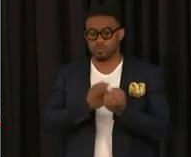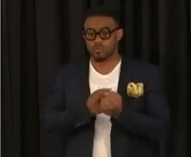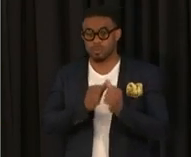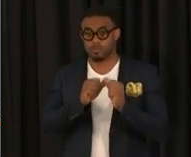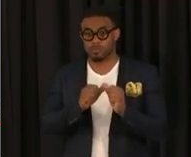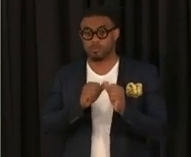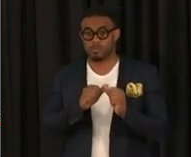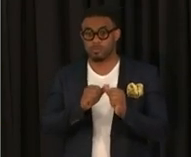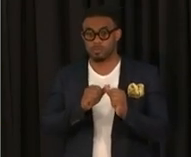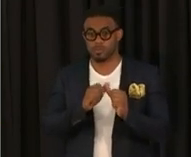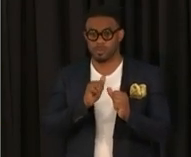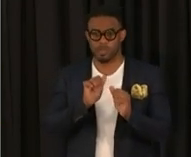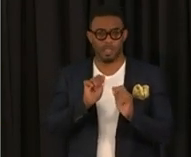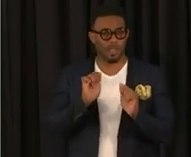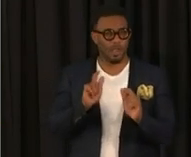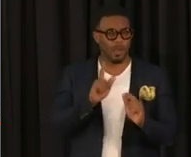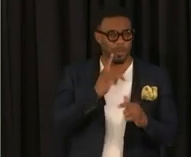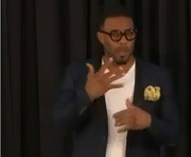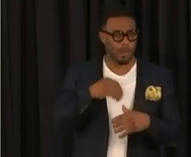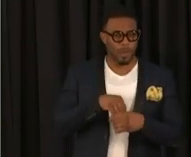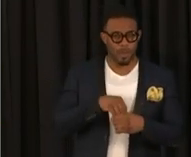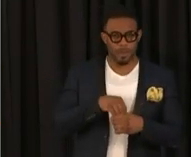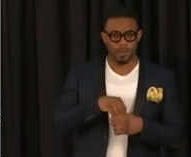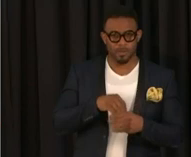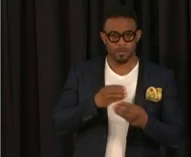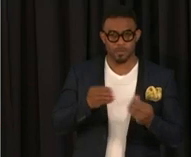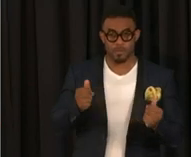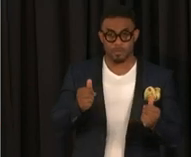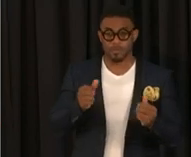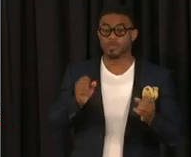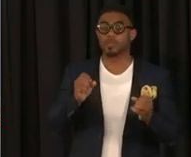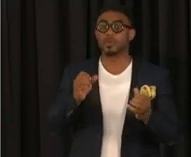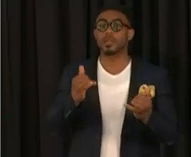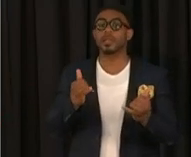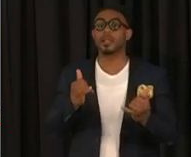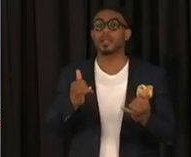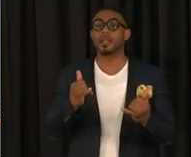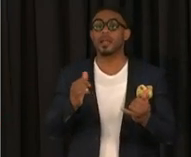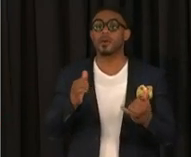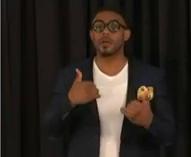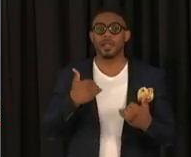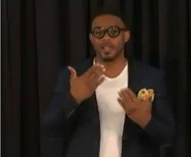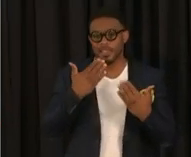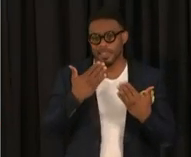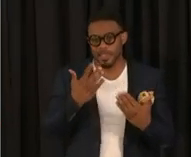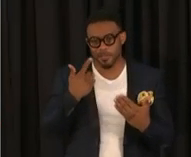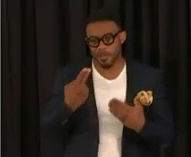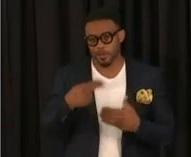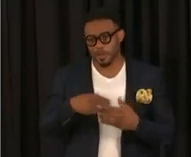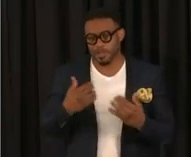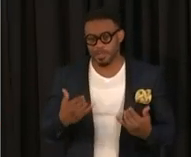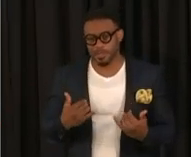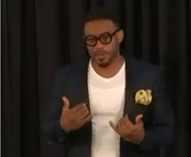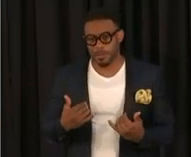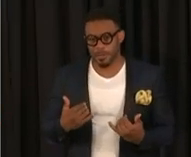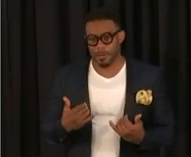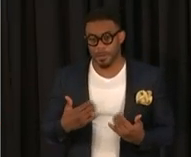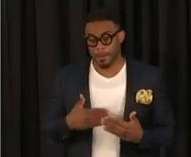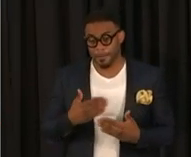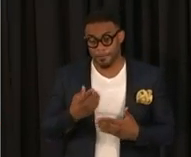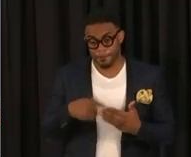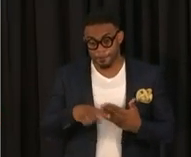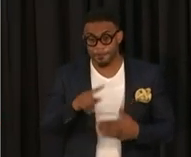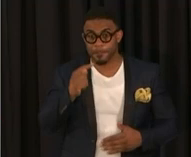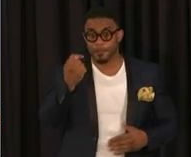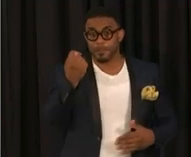support this continuum, that we can all be part of the solution. So with that, I want to just thank you all for joining us today.